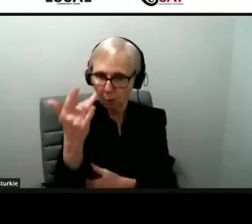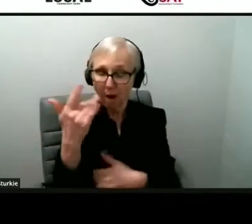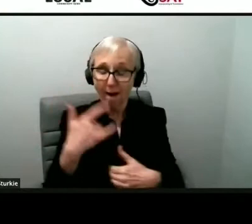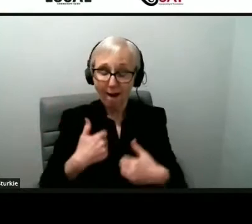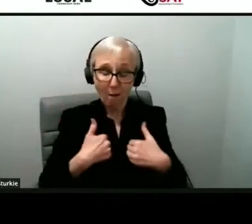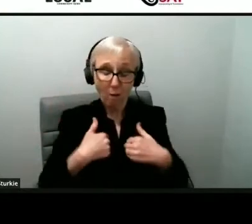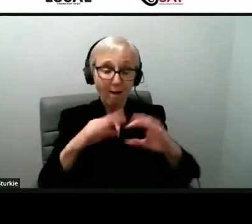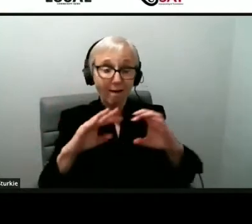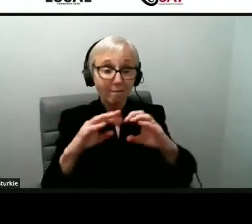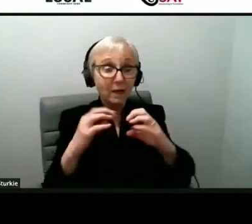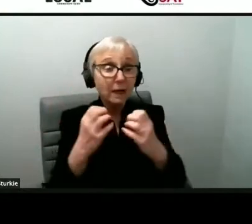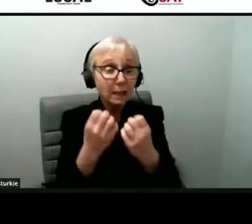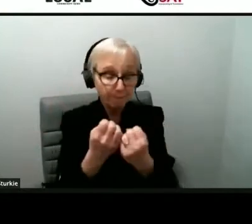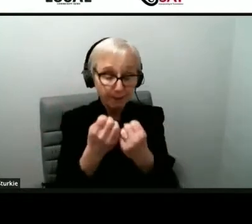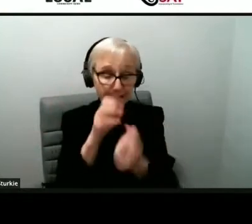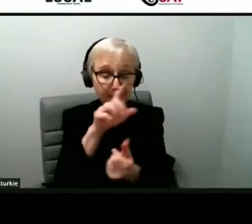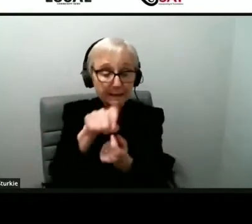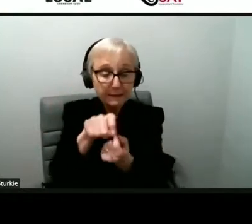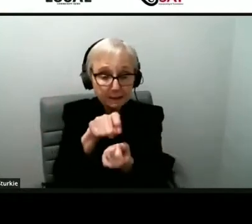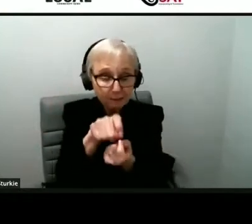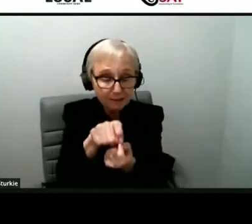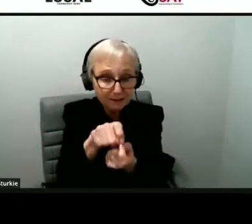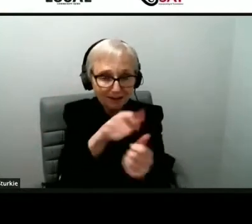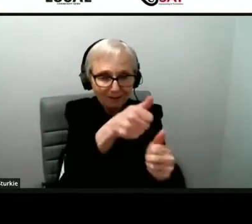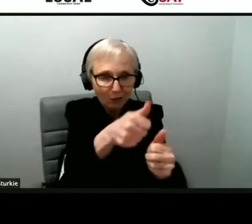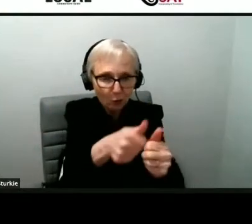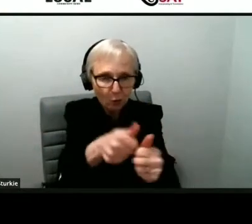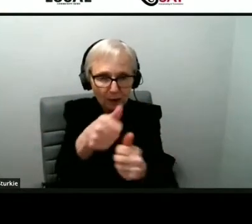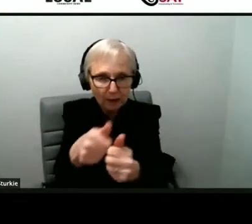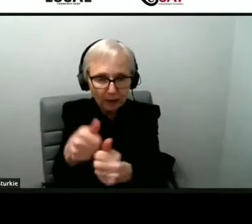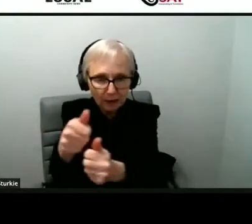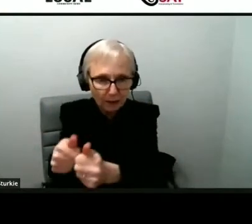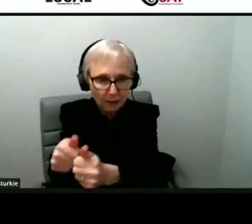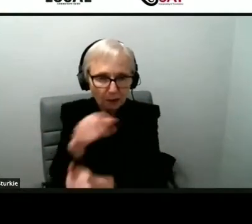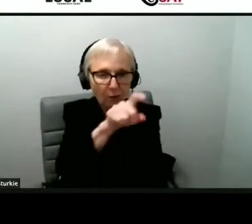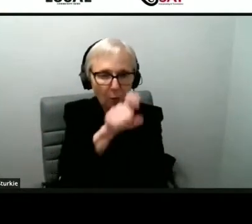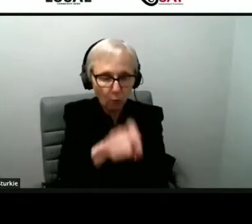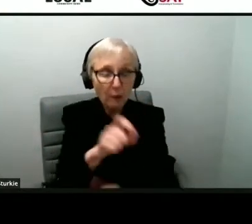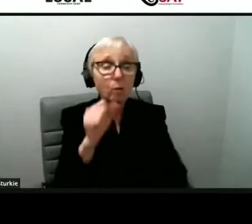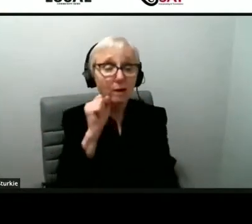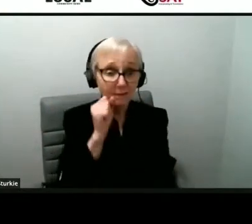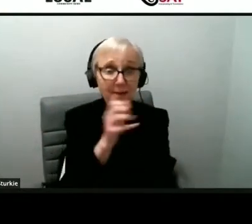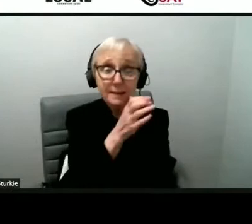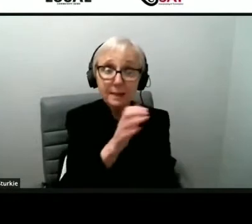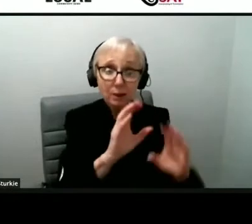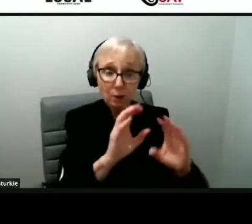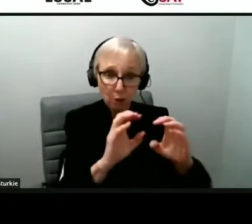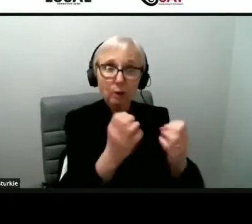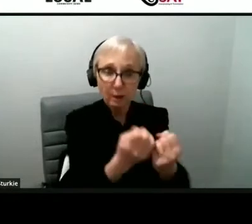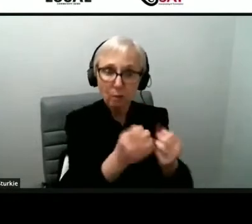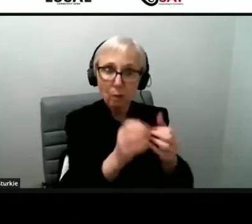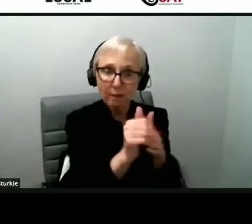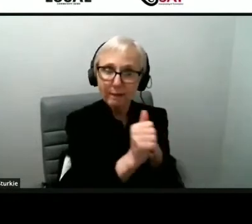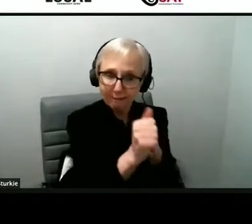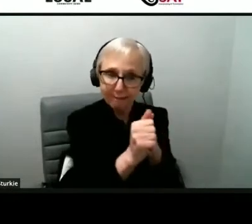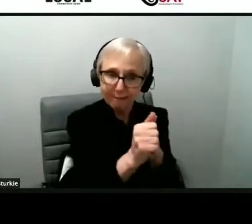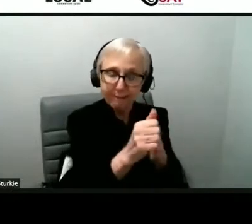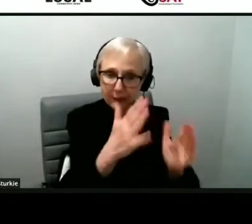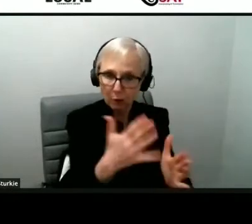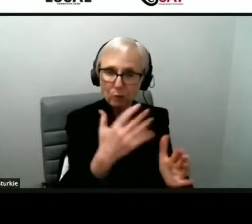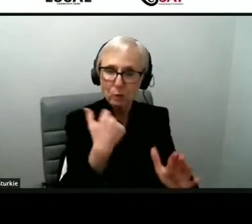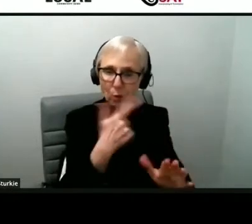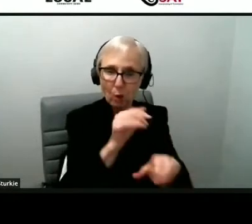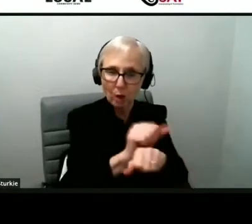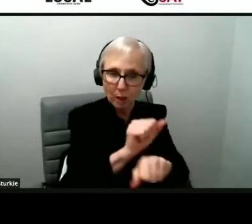committees that are specific to each of those things. So we will have a senior committee with people who are leaders and already work with